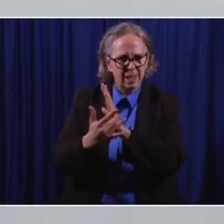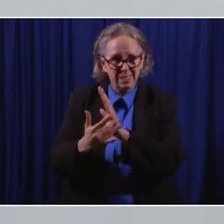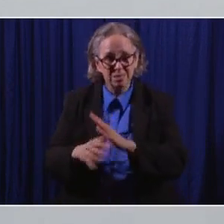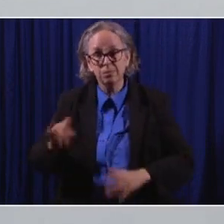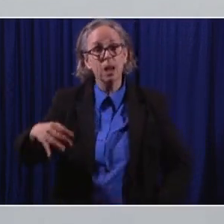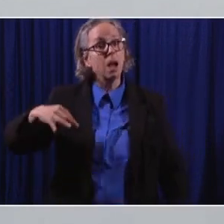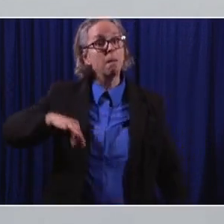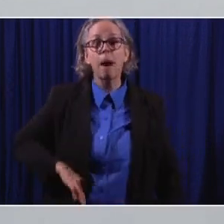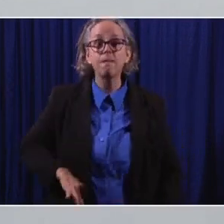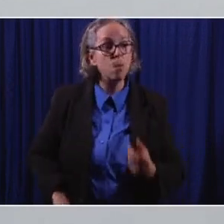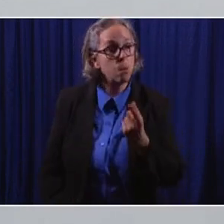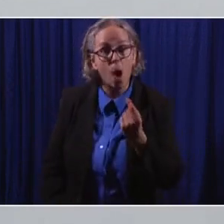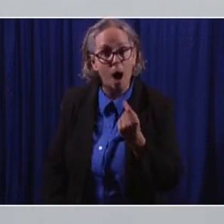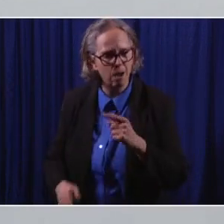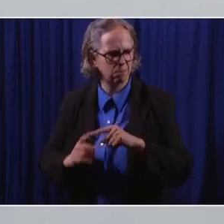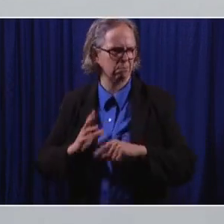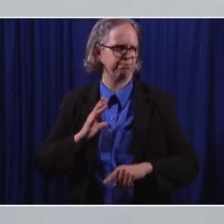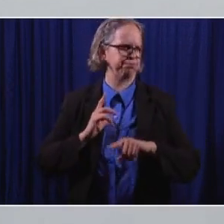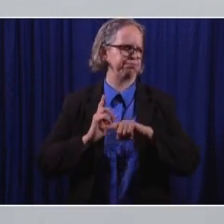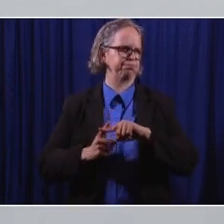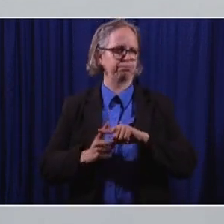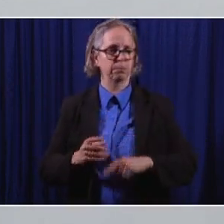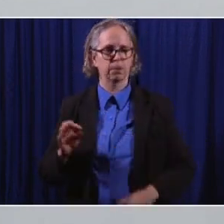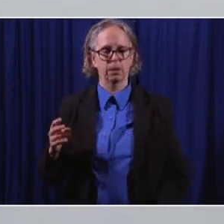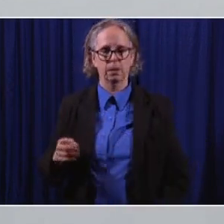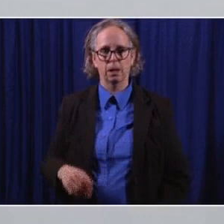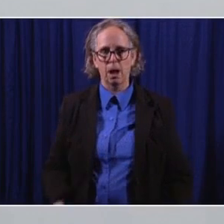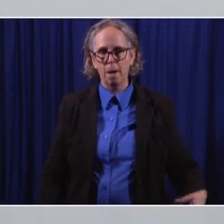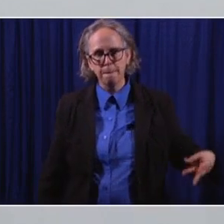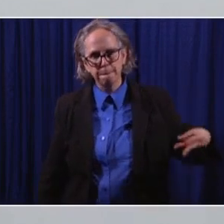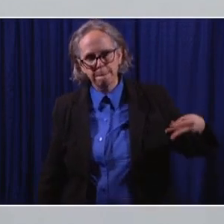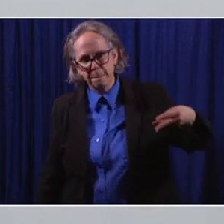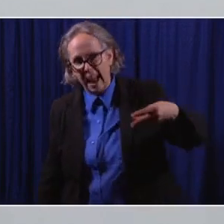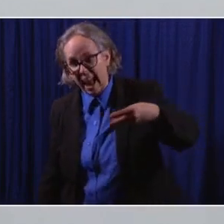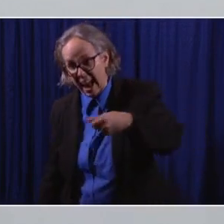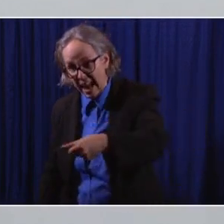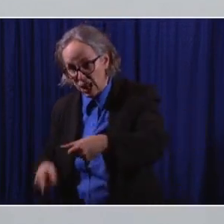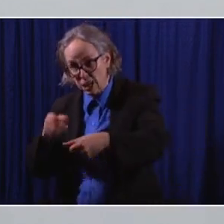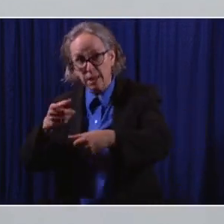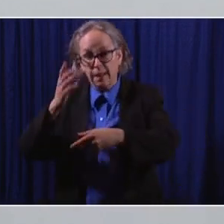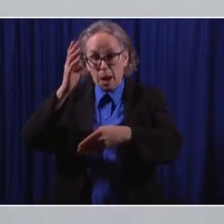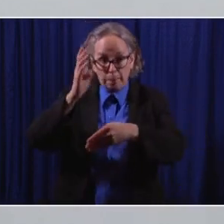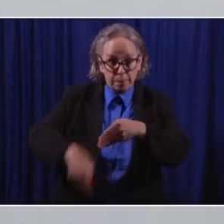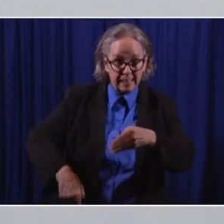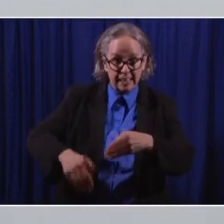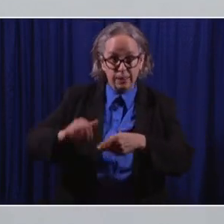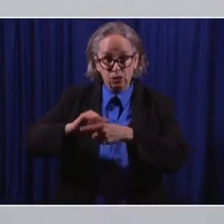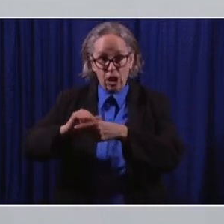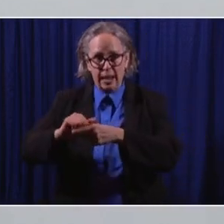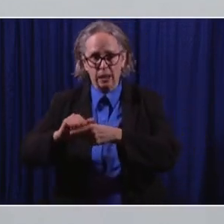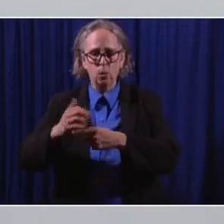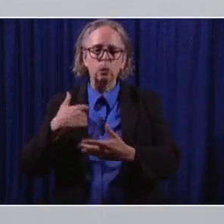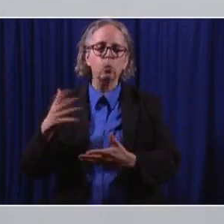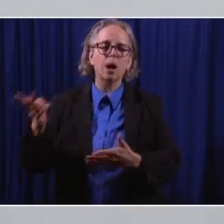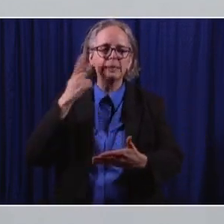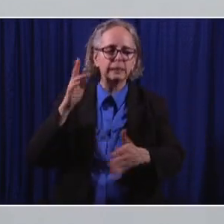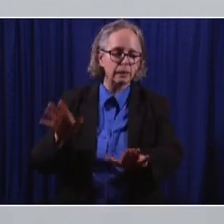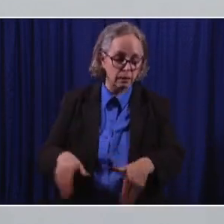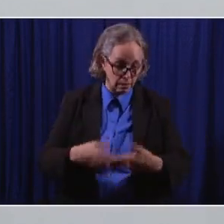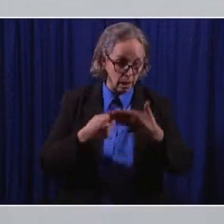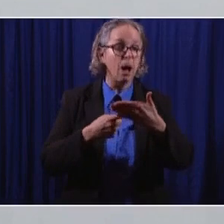pay for completion. We're funding things. We want to see results. We want to see people leave with that credential in